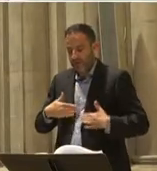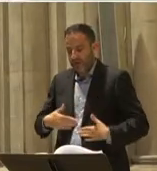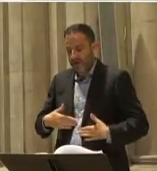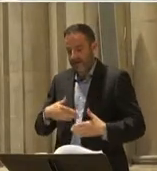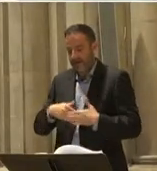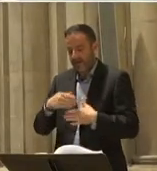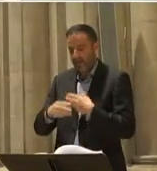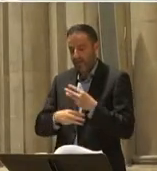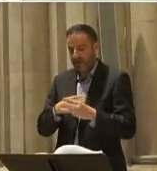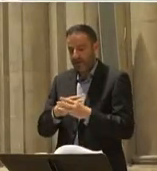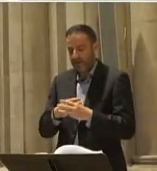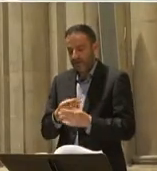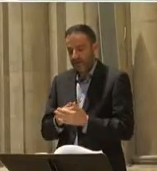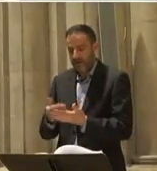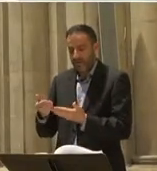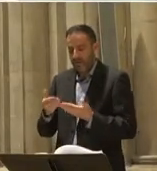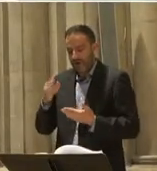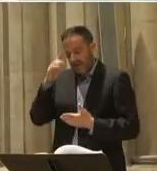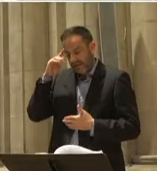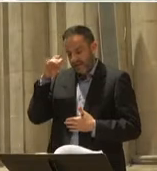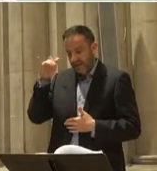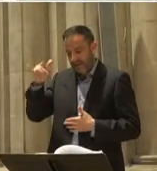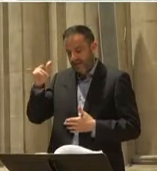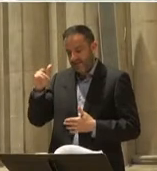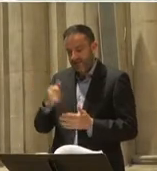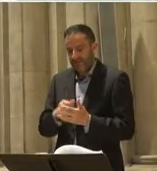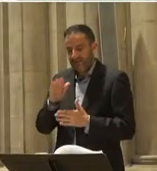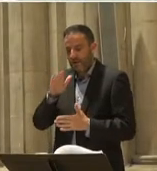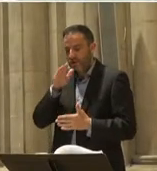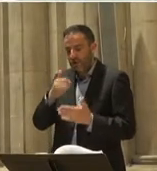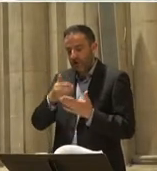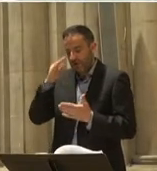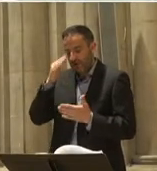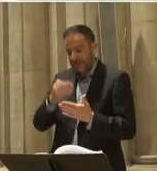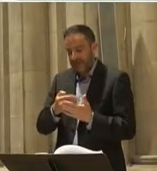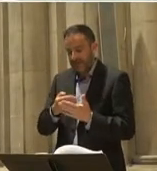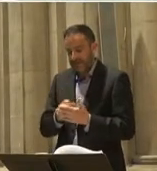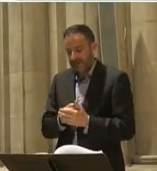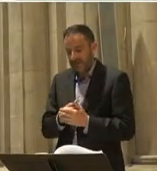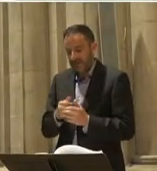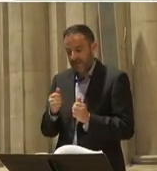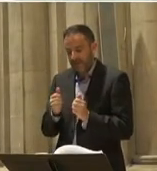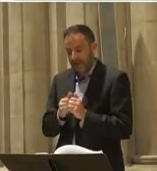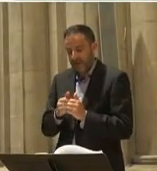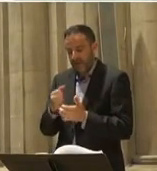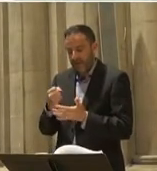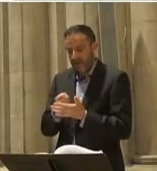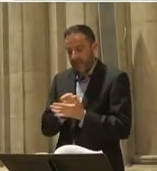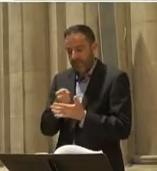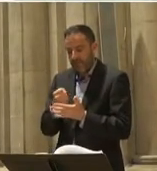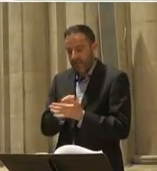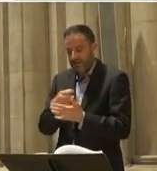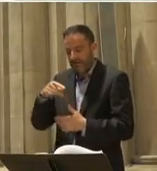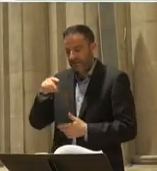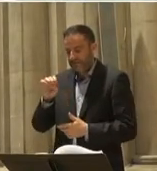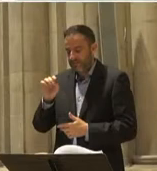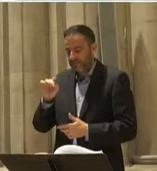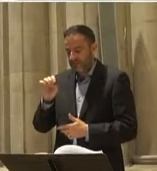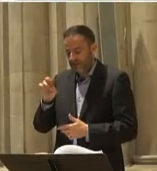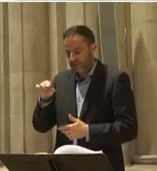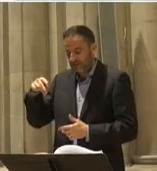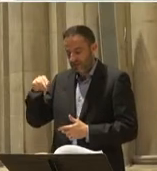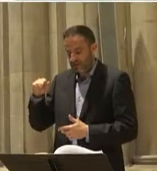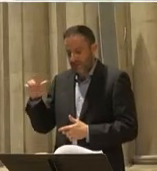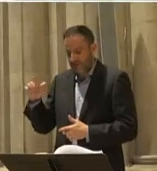world. Bring us into the everlasting heritage of your daughters and sons, that with our patrons, the apostles Peter